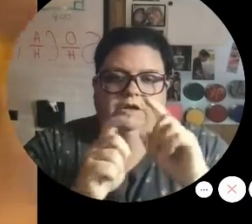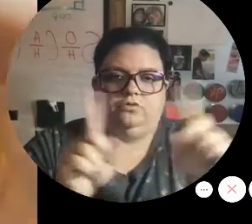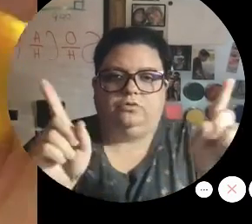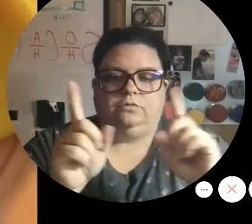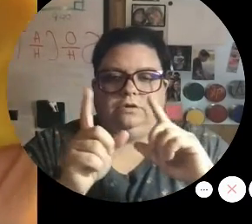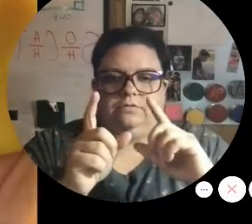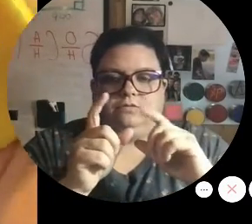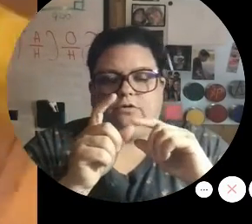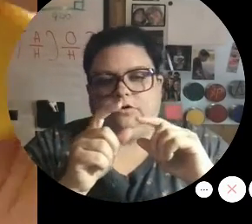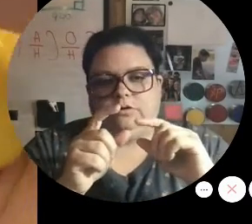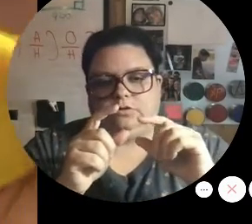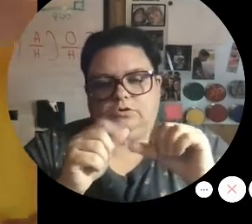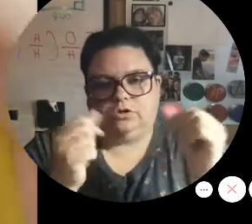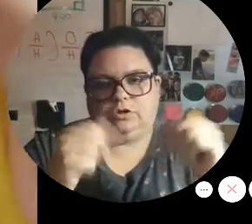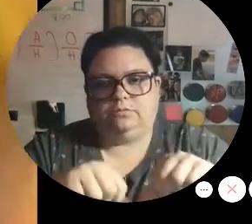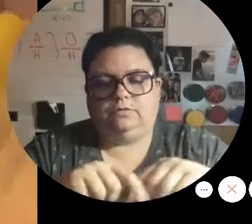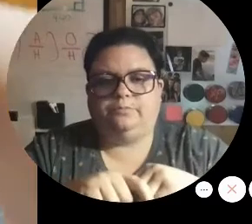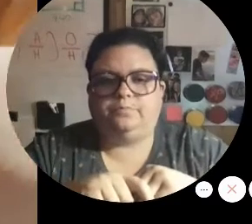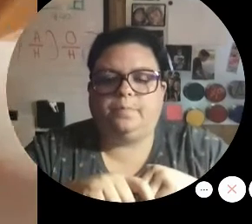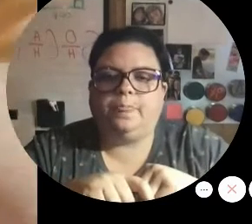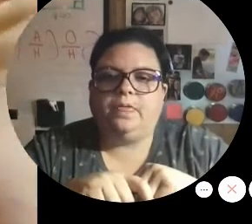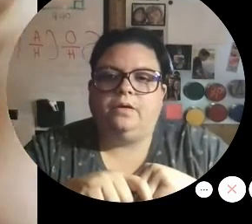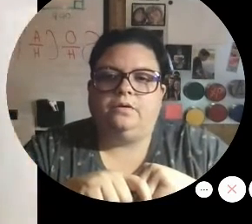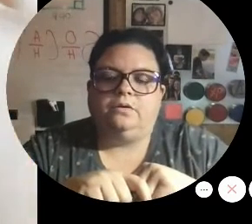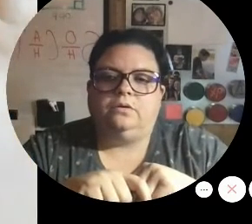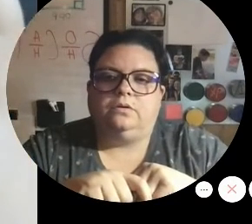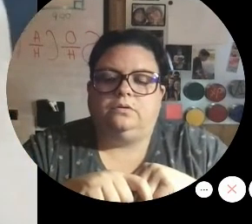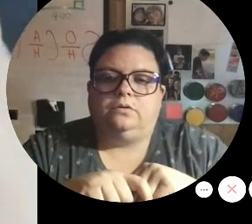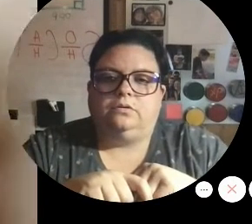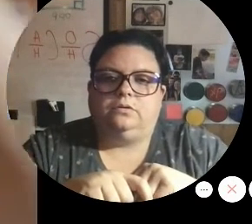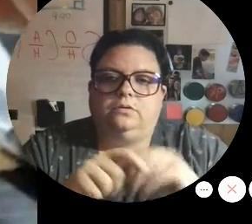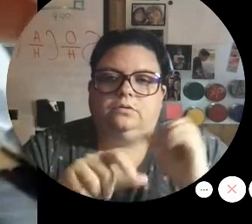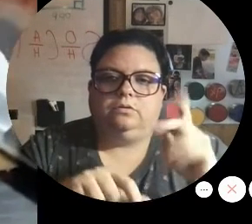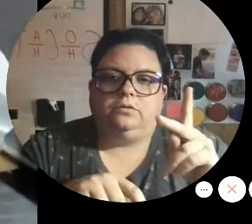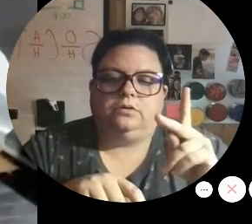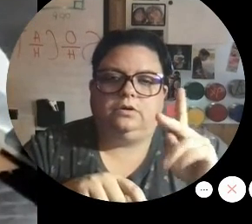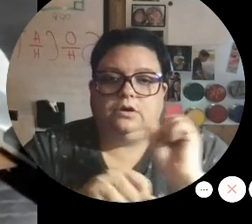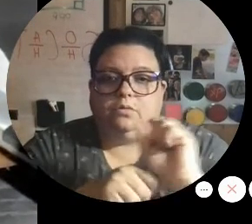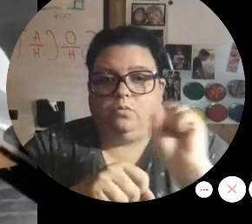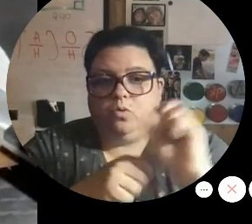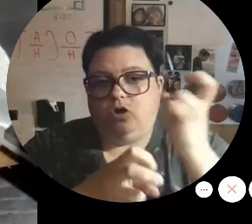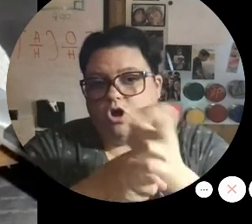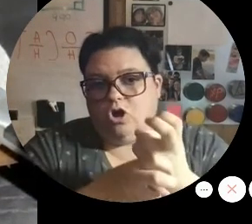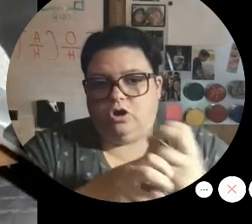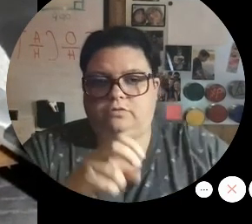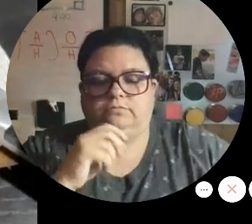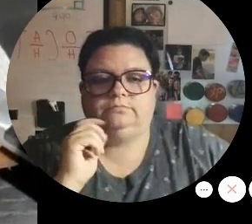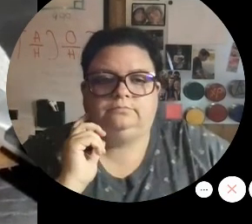shapes. All right. Work hard.